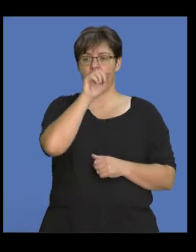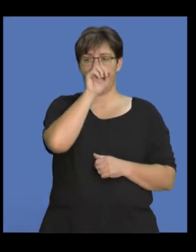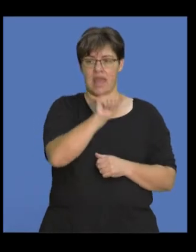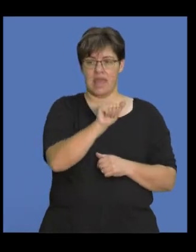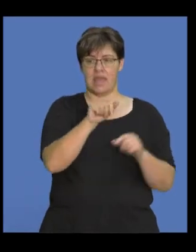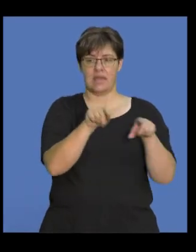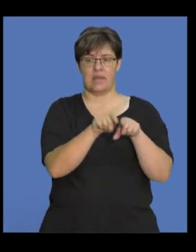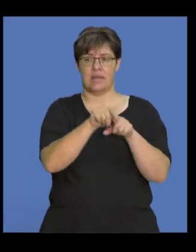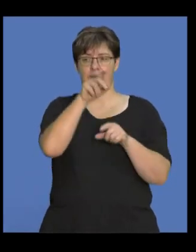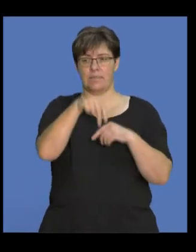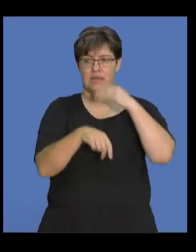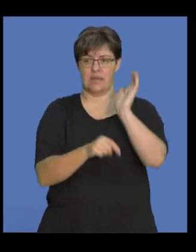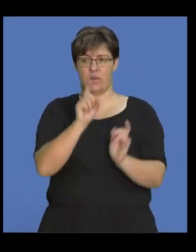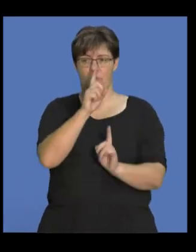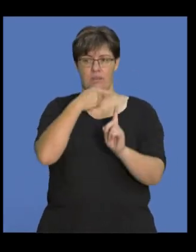the 18,000,